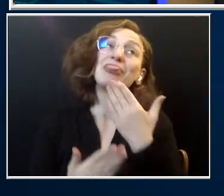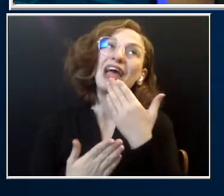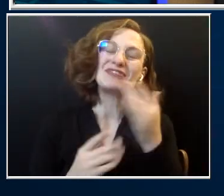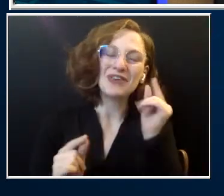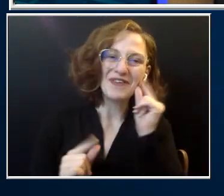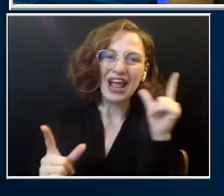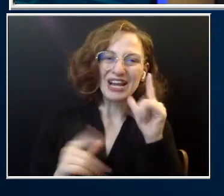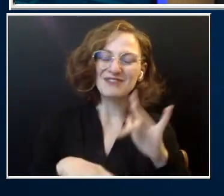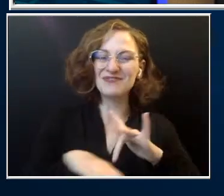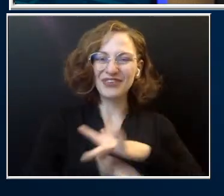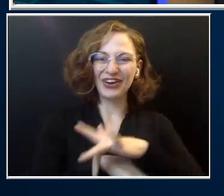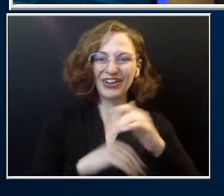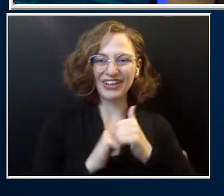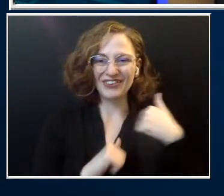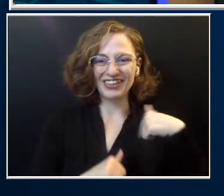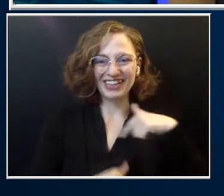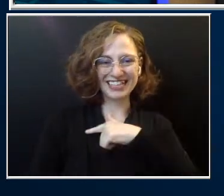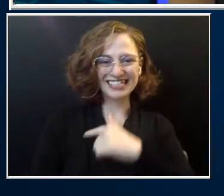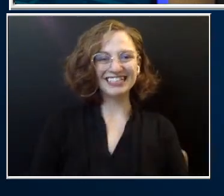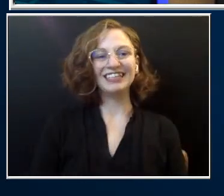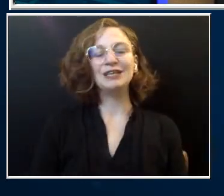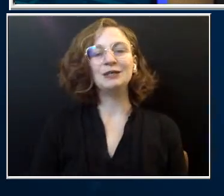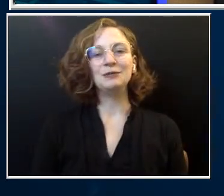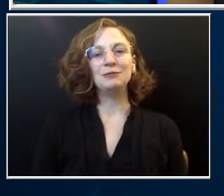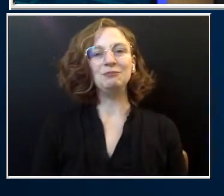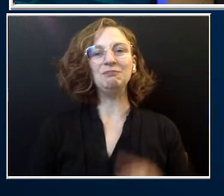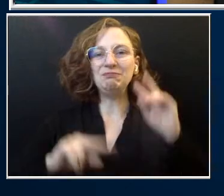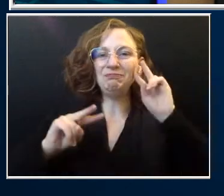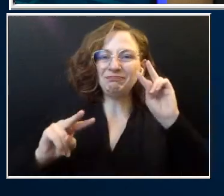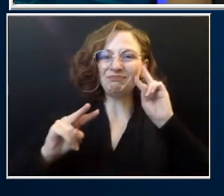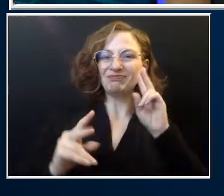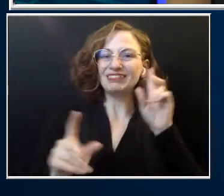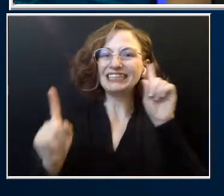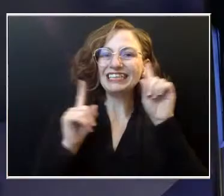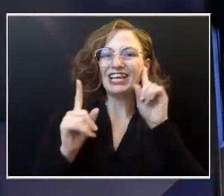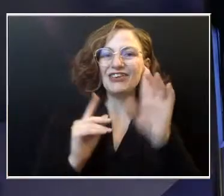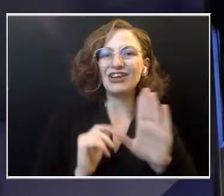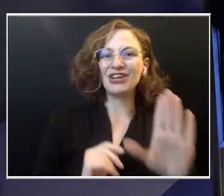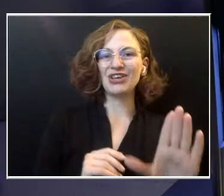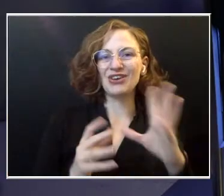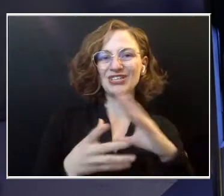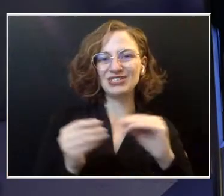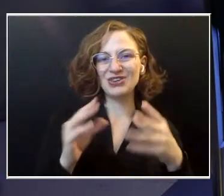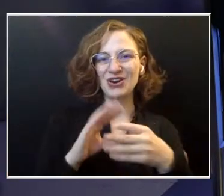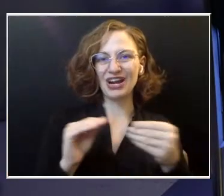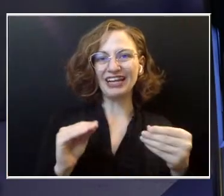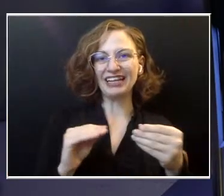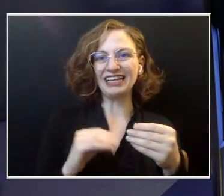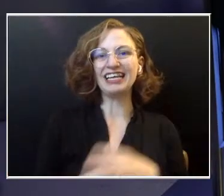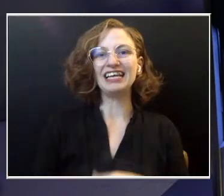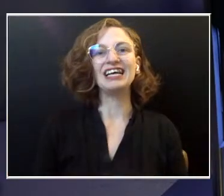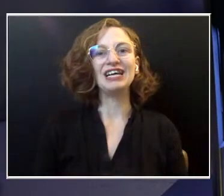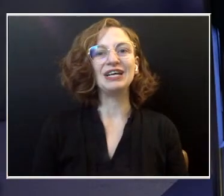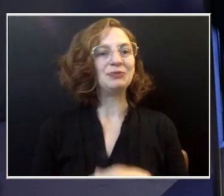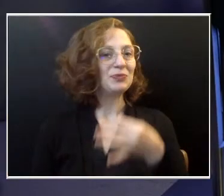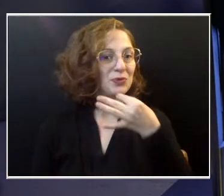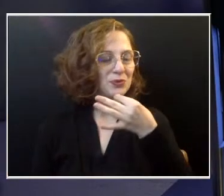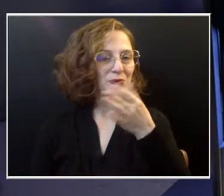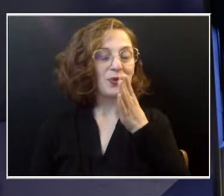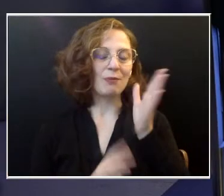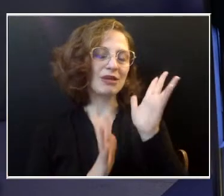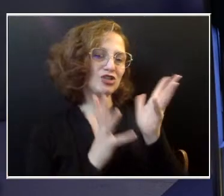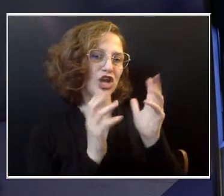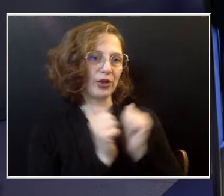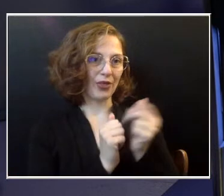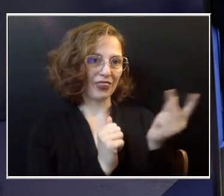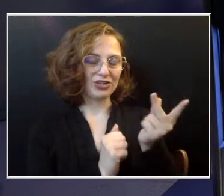We're looking forward to hearing more about your story. And in just a few minutes, we're going to be talking to these two experts, Dr. Michael